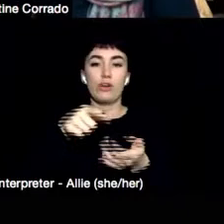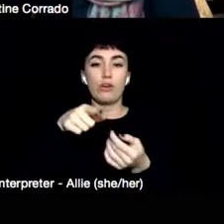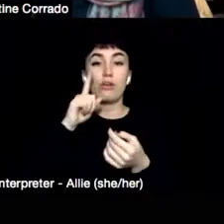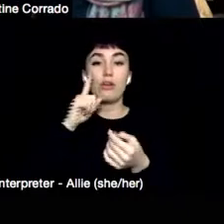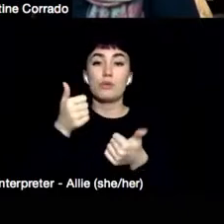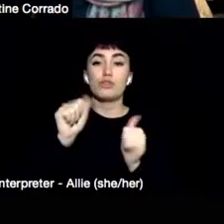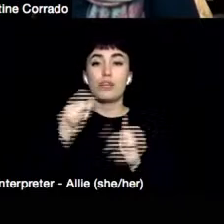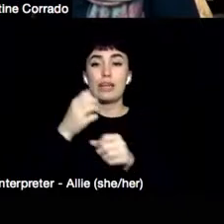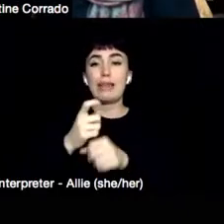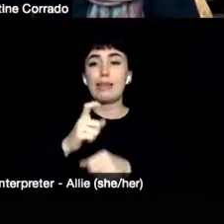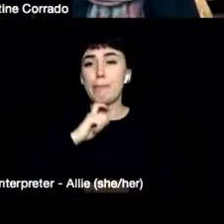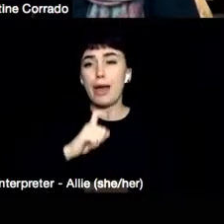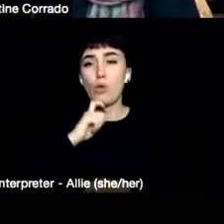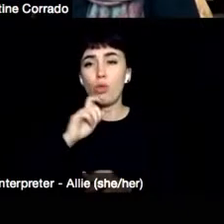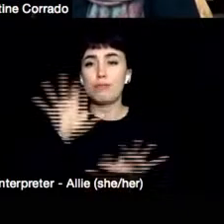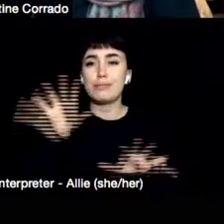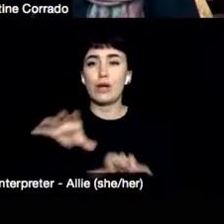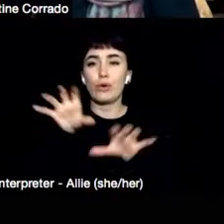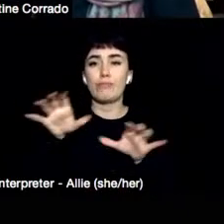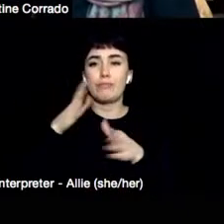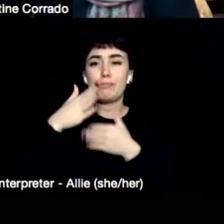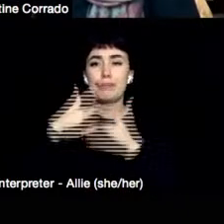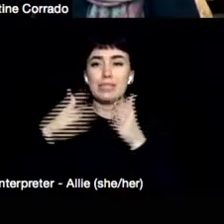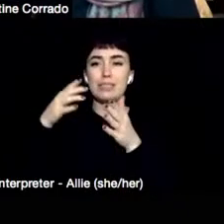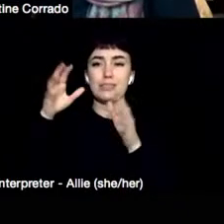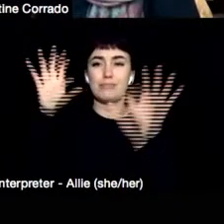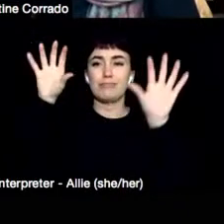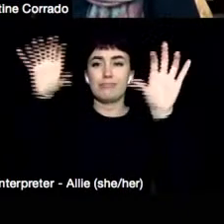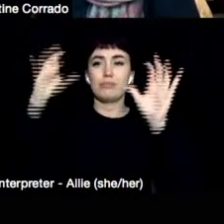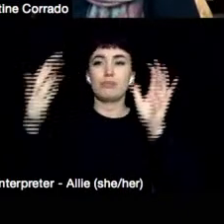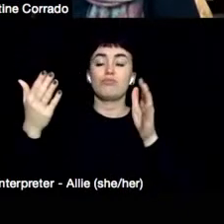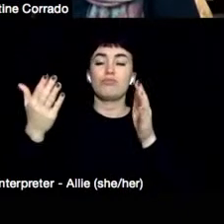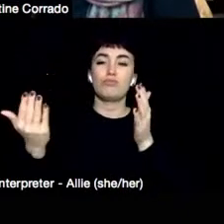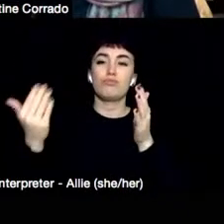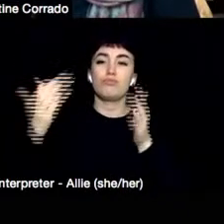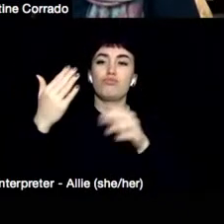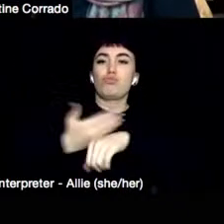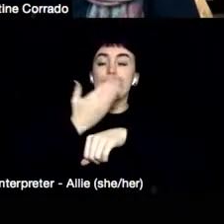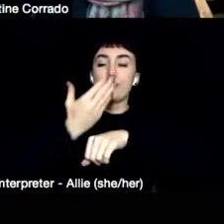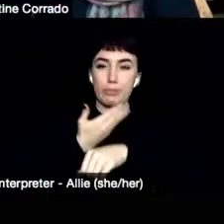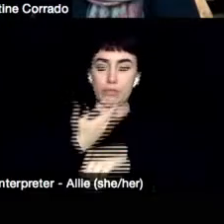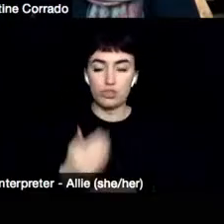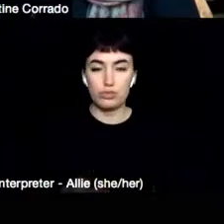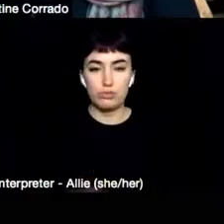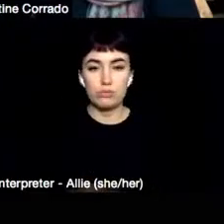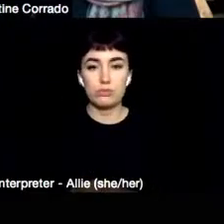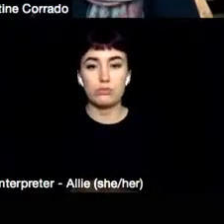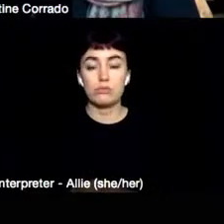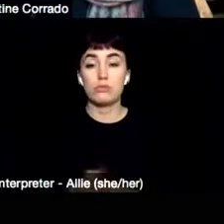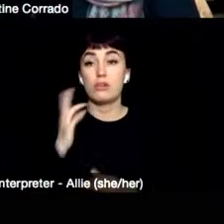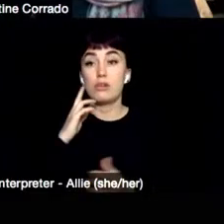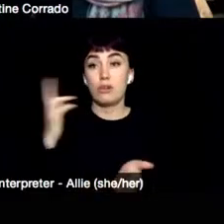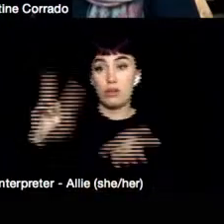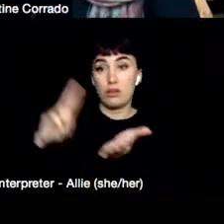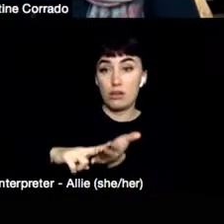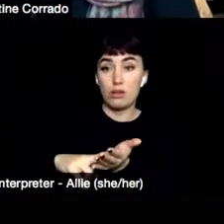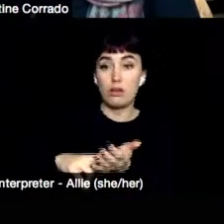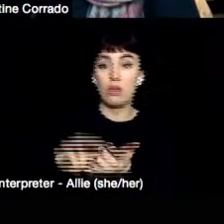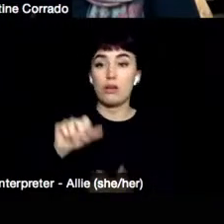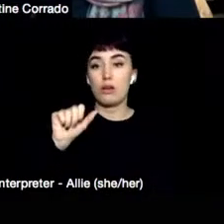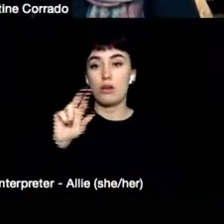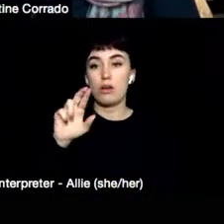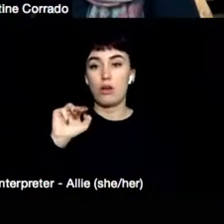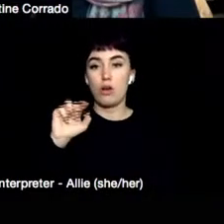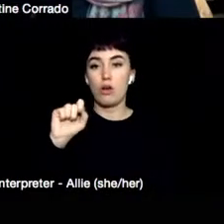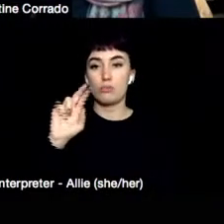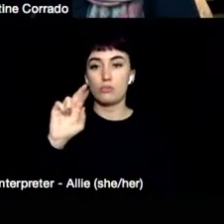metal decorative pieces refinished, refurbished. We entered into a contract with Armstrong Fabricators for